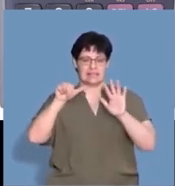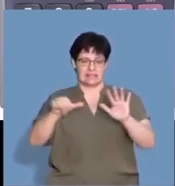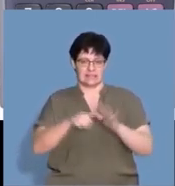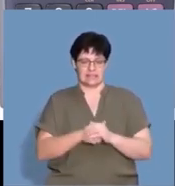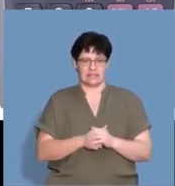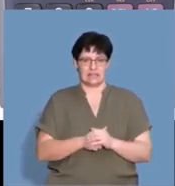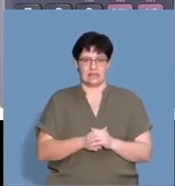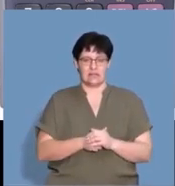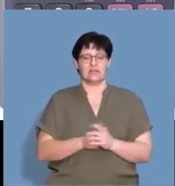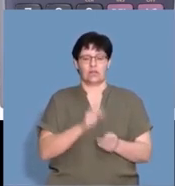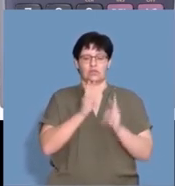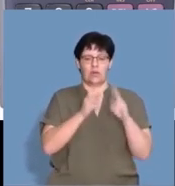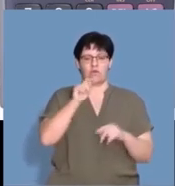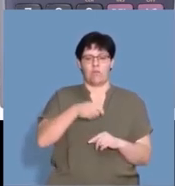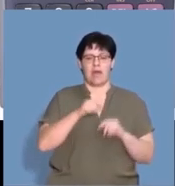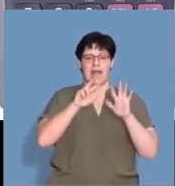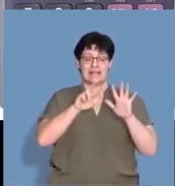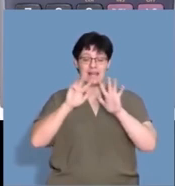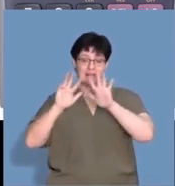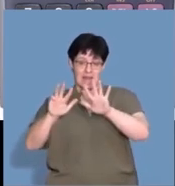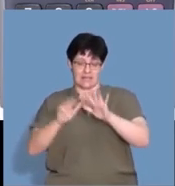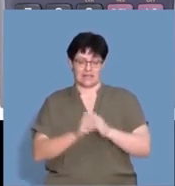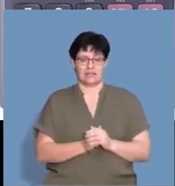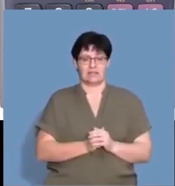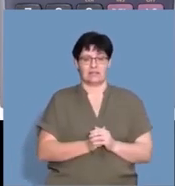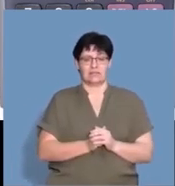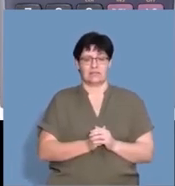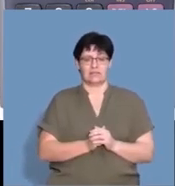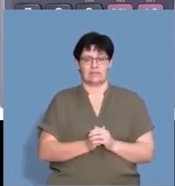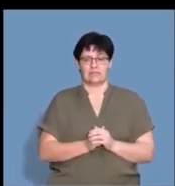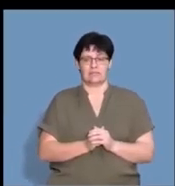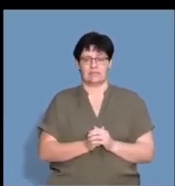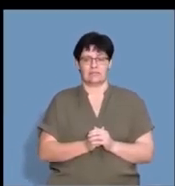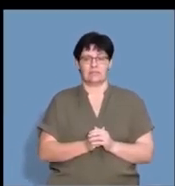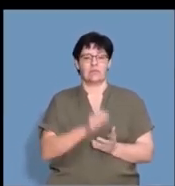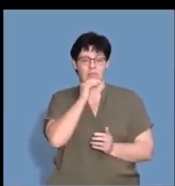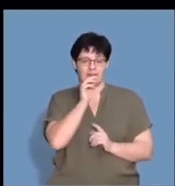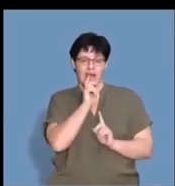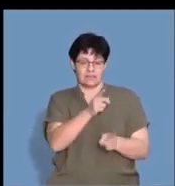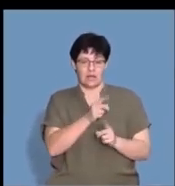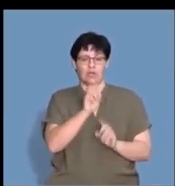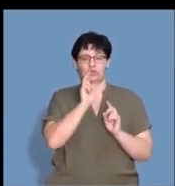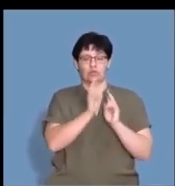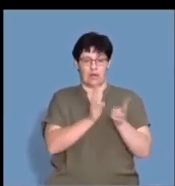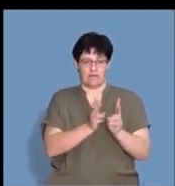12,886. I'm going to write that to 12,89. And so it's